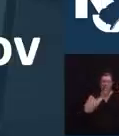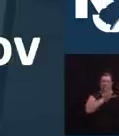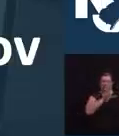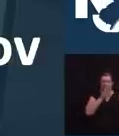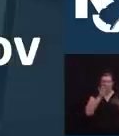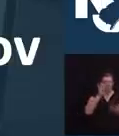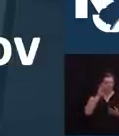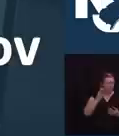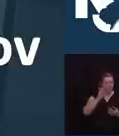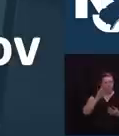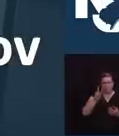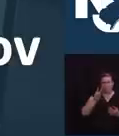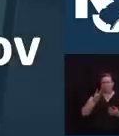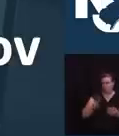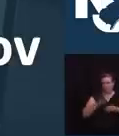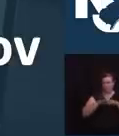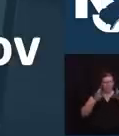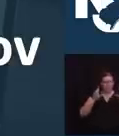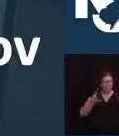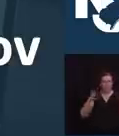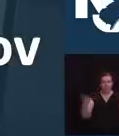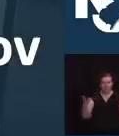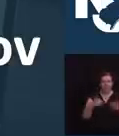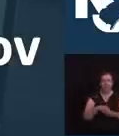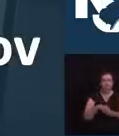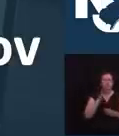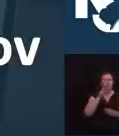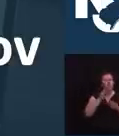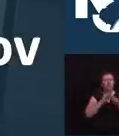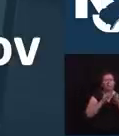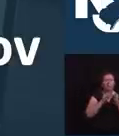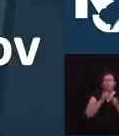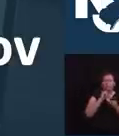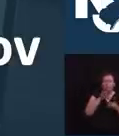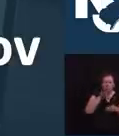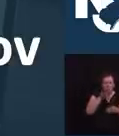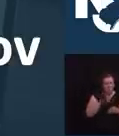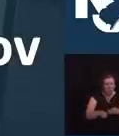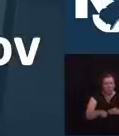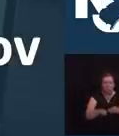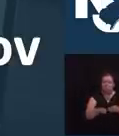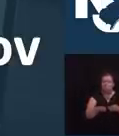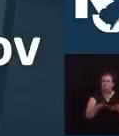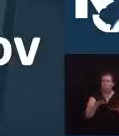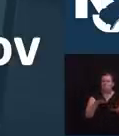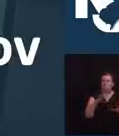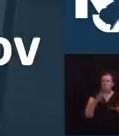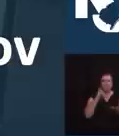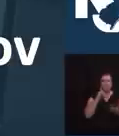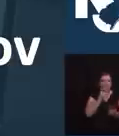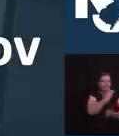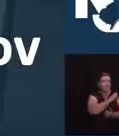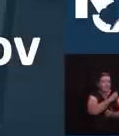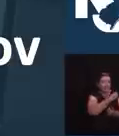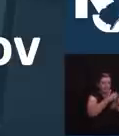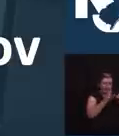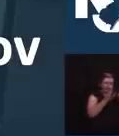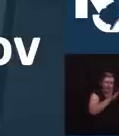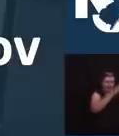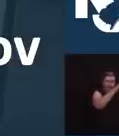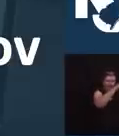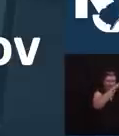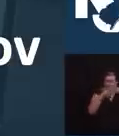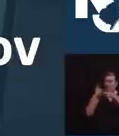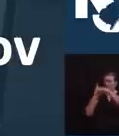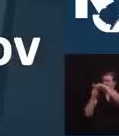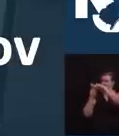to the bank. First of all, our numbers are so low because our vaccination numbers continue to grow. And secondly, all of these